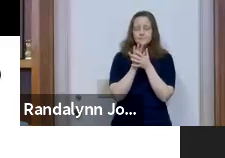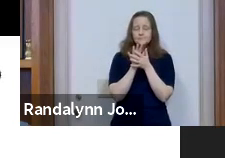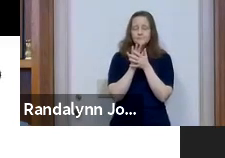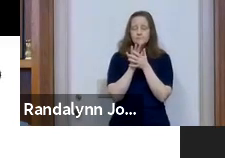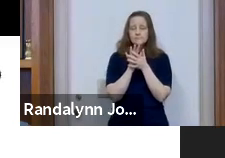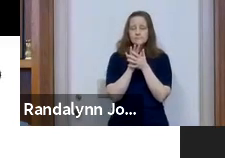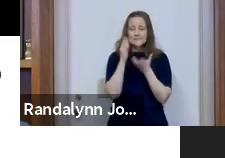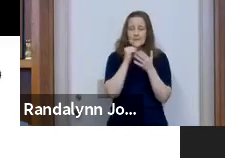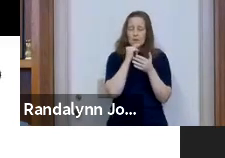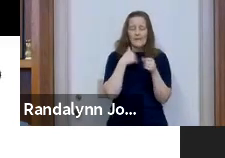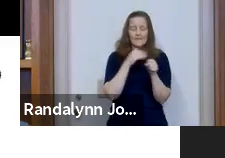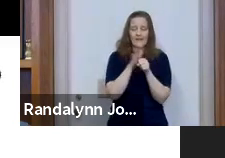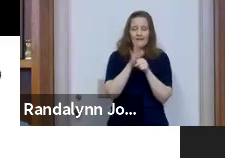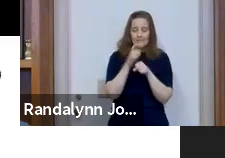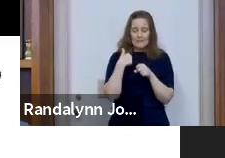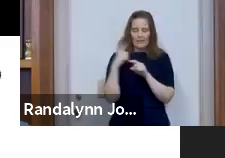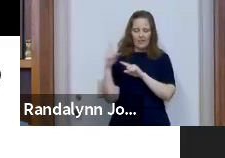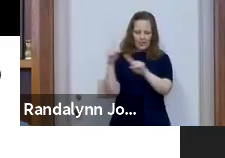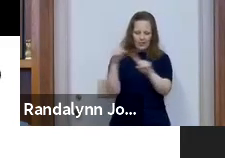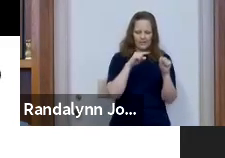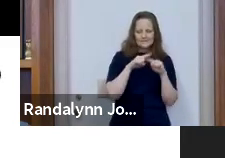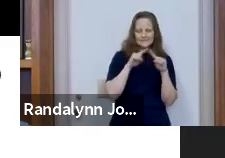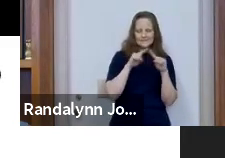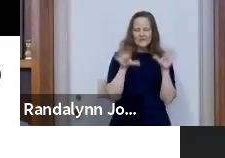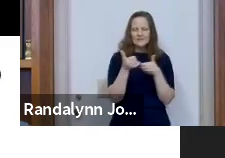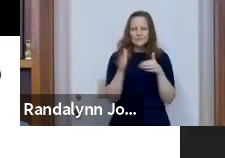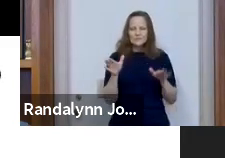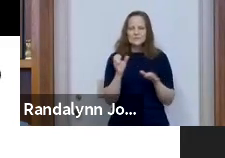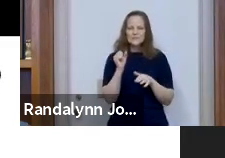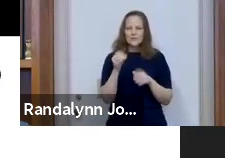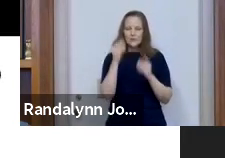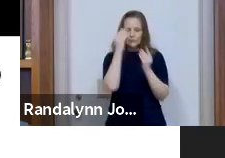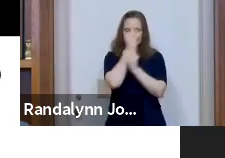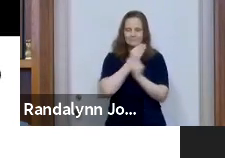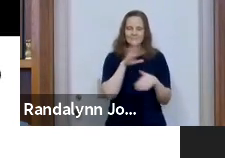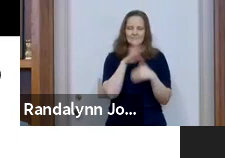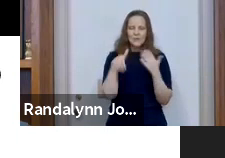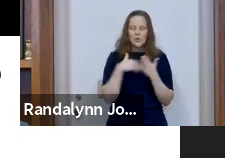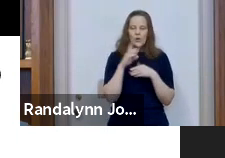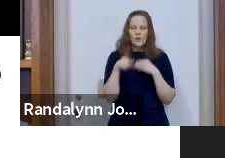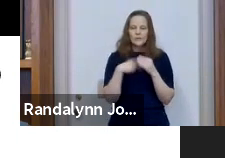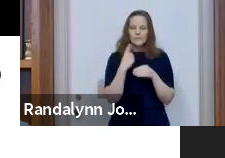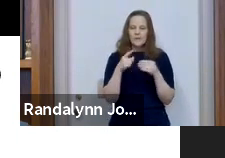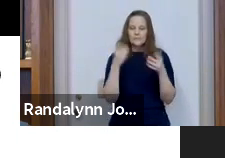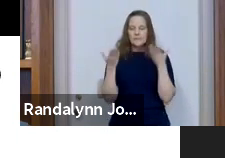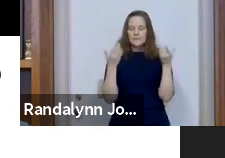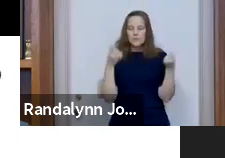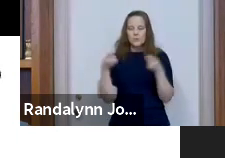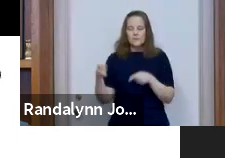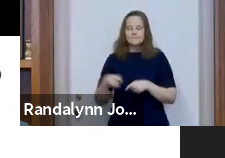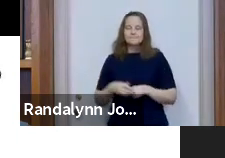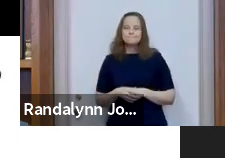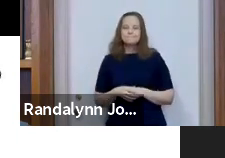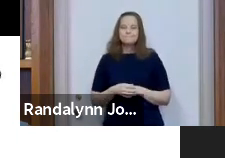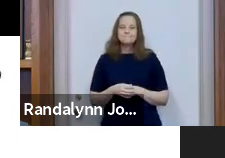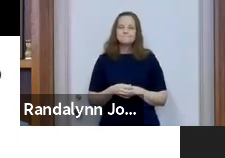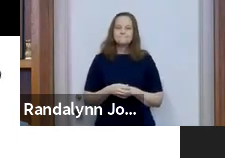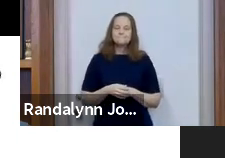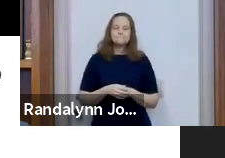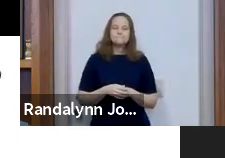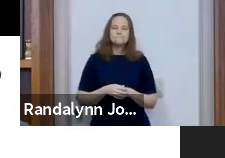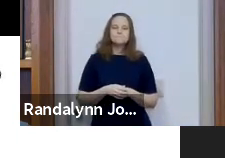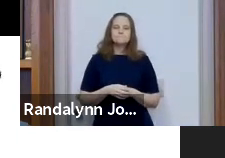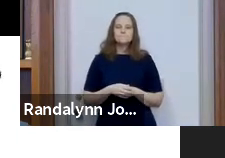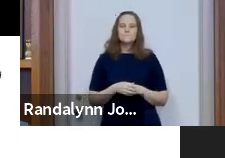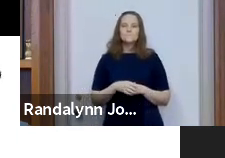might not have enough of me to go around to go to different classrooms to tell everybody about what might be going on in classes. So I think a video is a great idea,